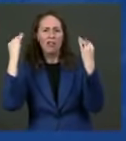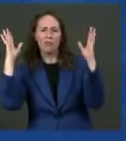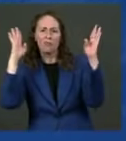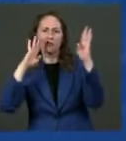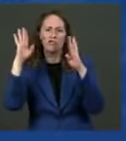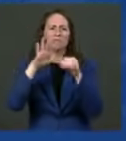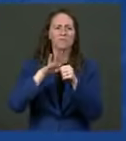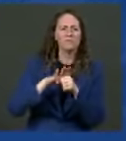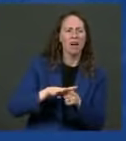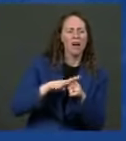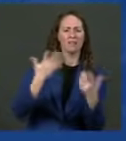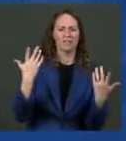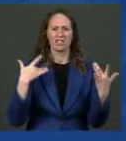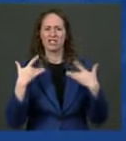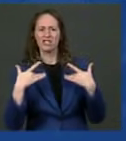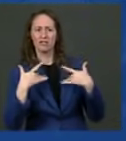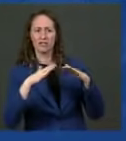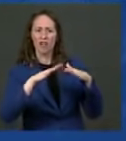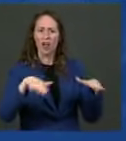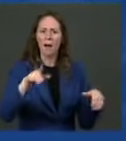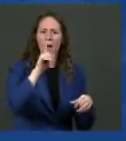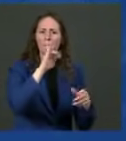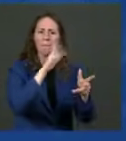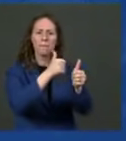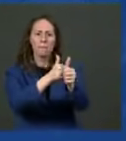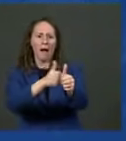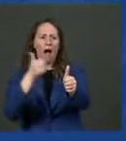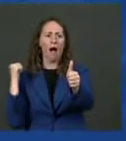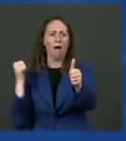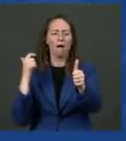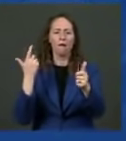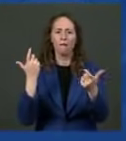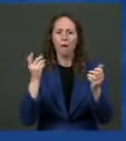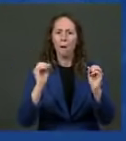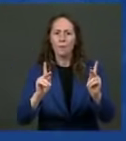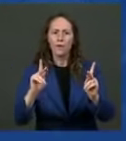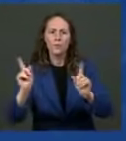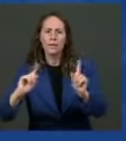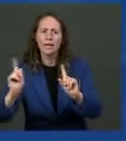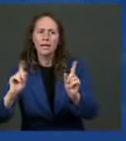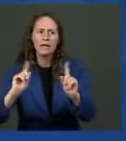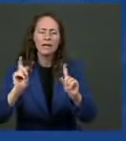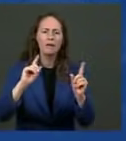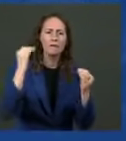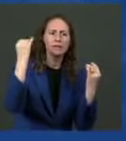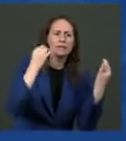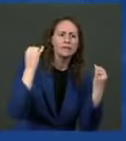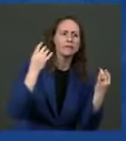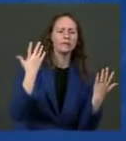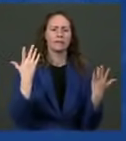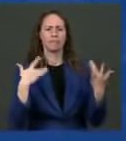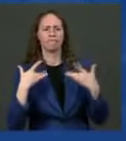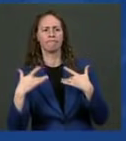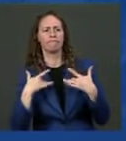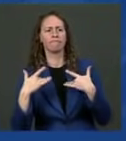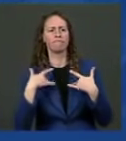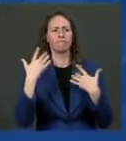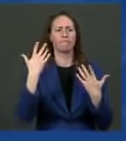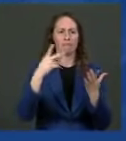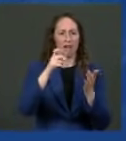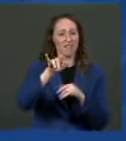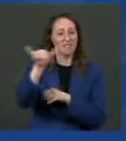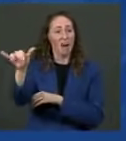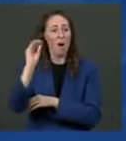their child, the missed opportunities their child is having because so many of them had to stay at home, all had to stay at